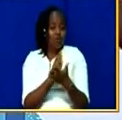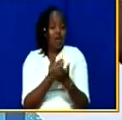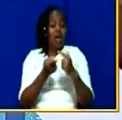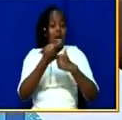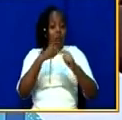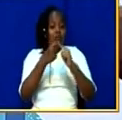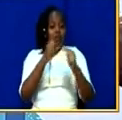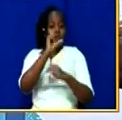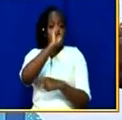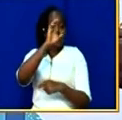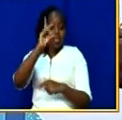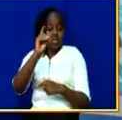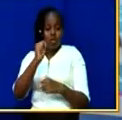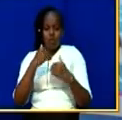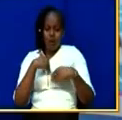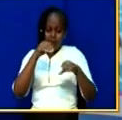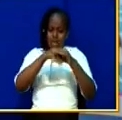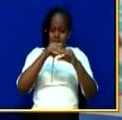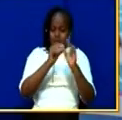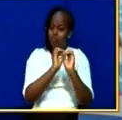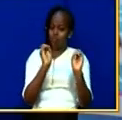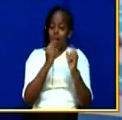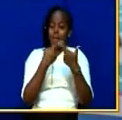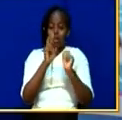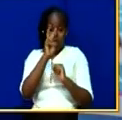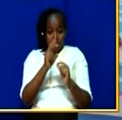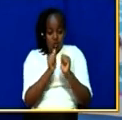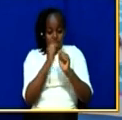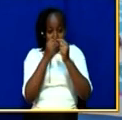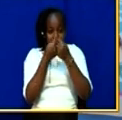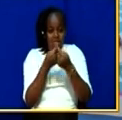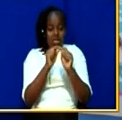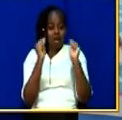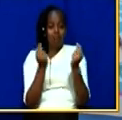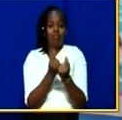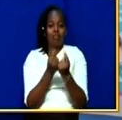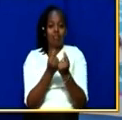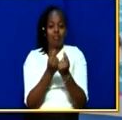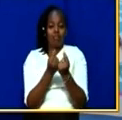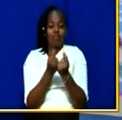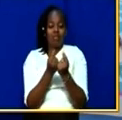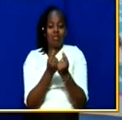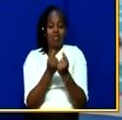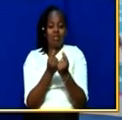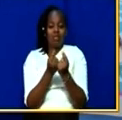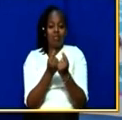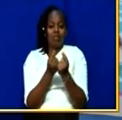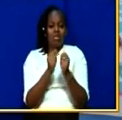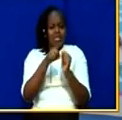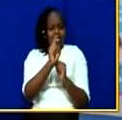from a no seed. seed There's inside no here. seed inside there. We'll see what type of seeds bring about. Have you ever